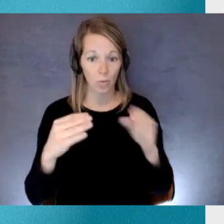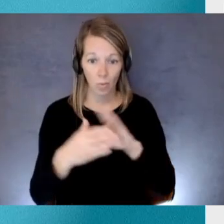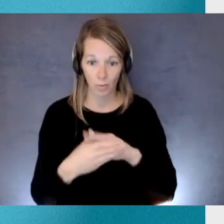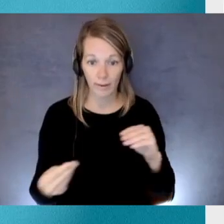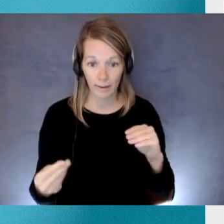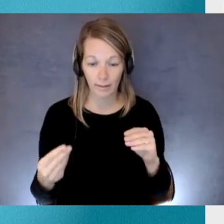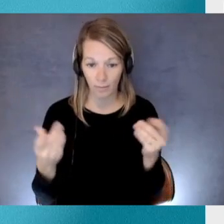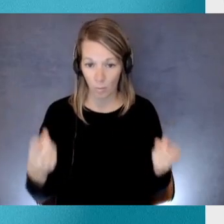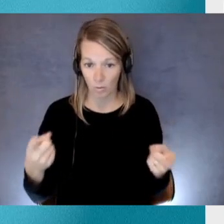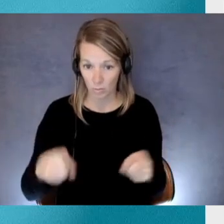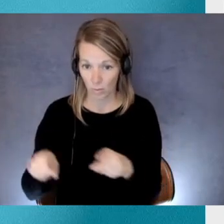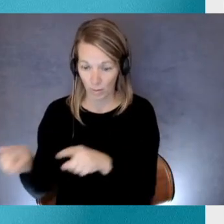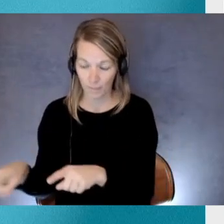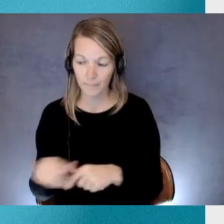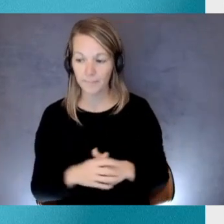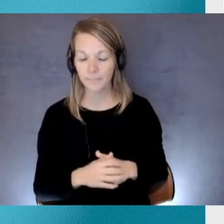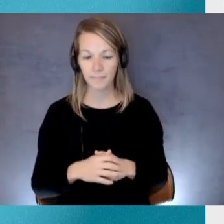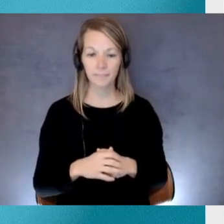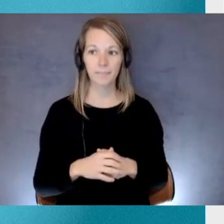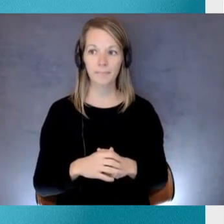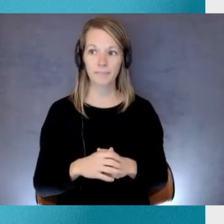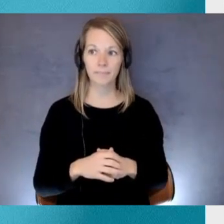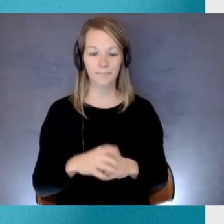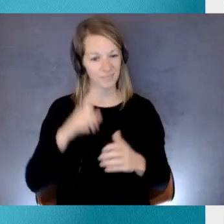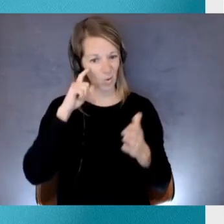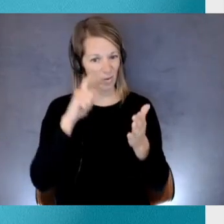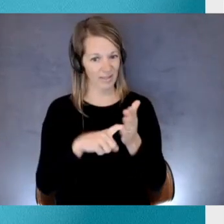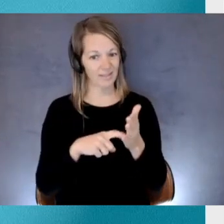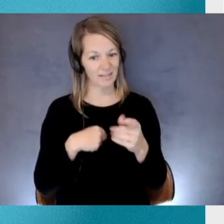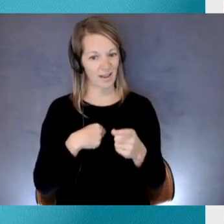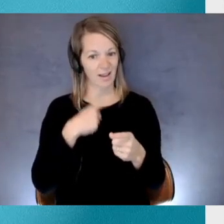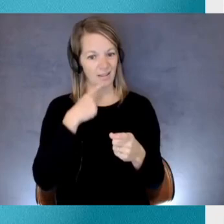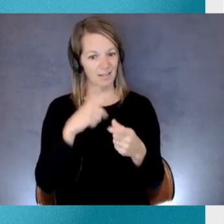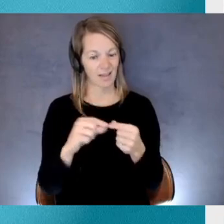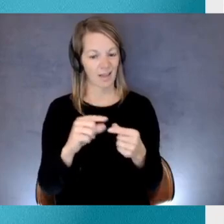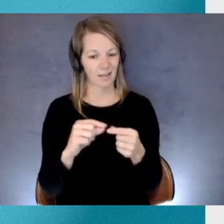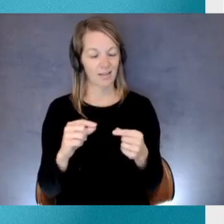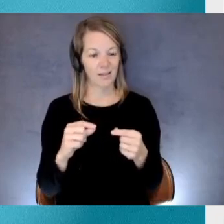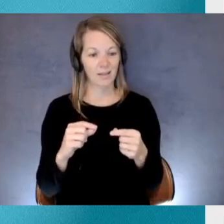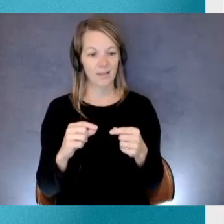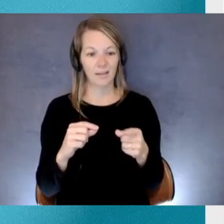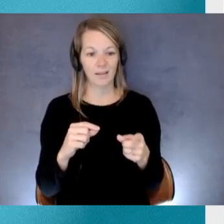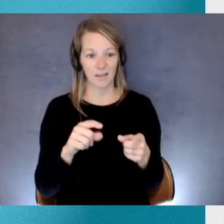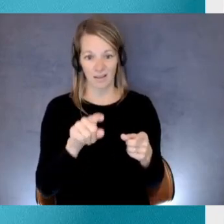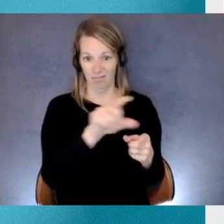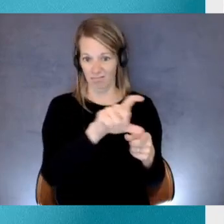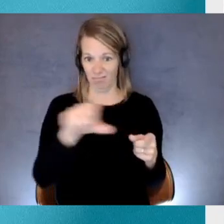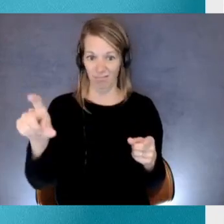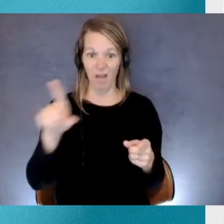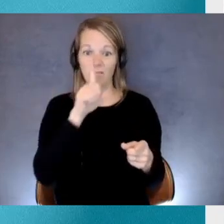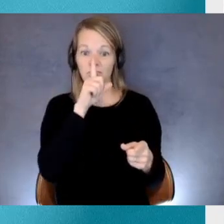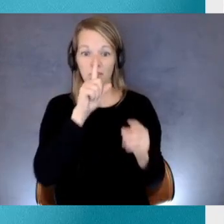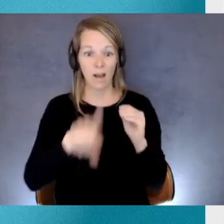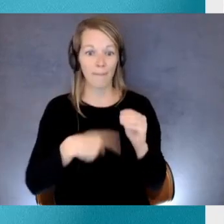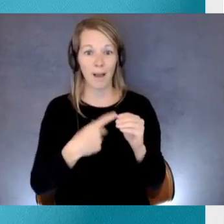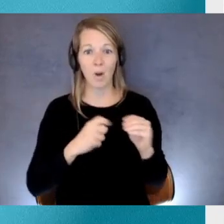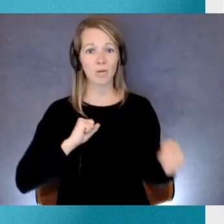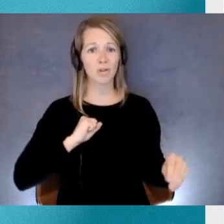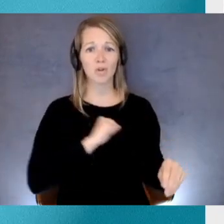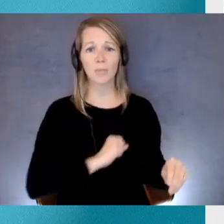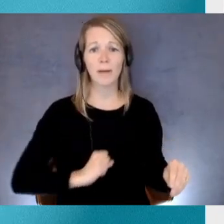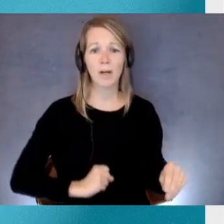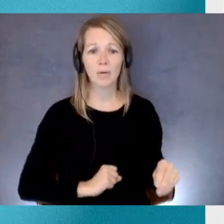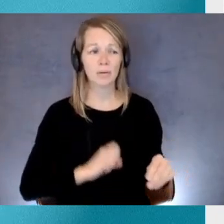what's going on. You'll notice that when I mentioned this whole slide, I said nothing about superheroes. I said nothing